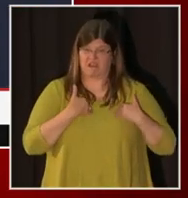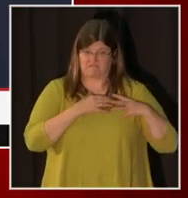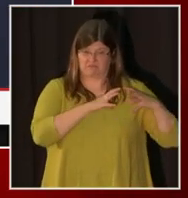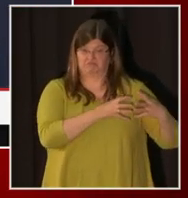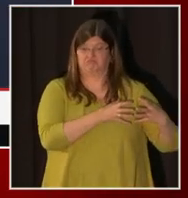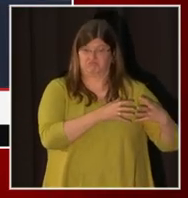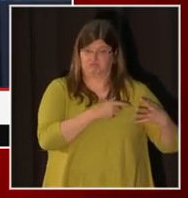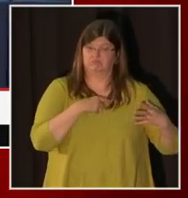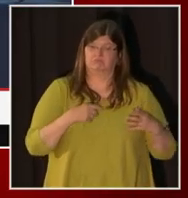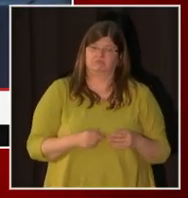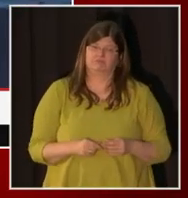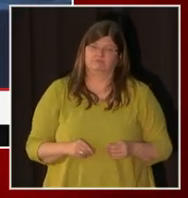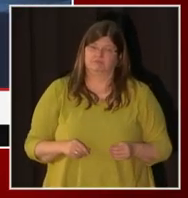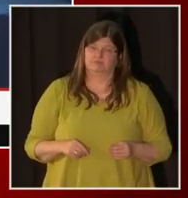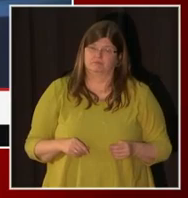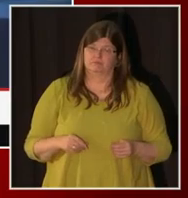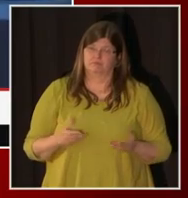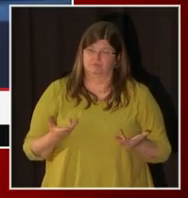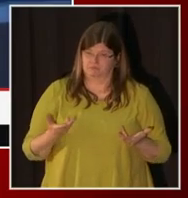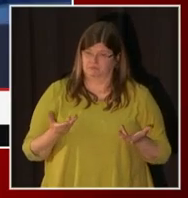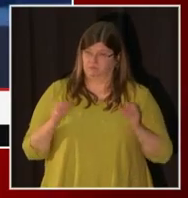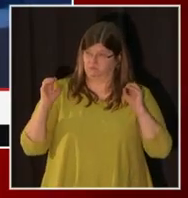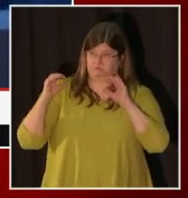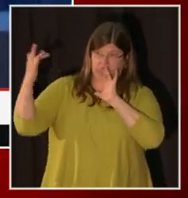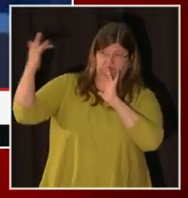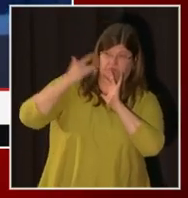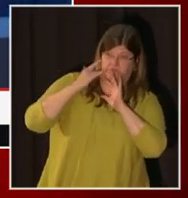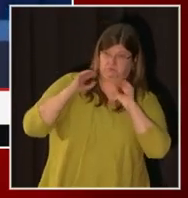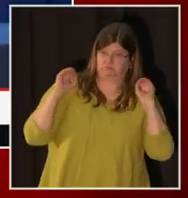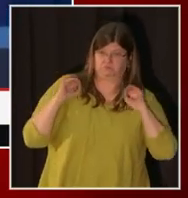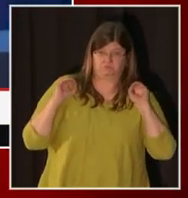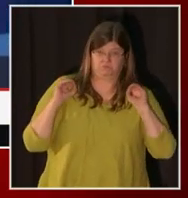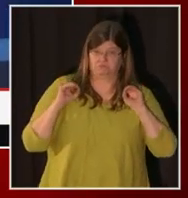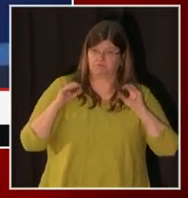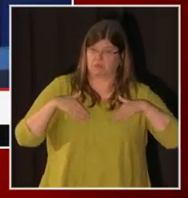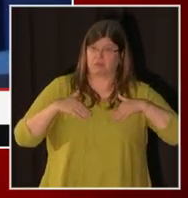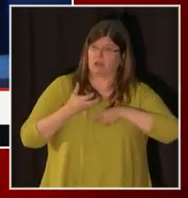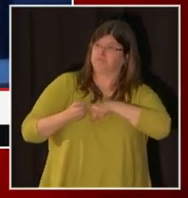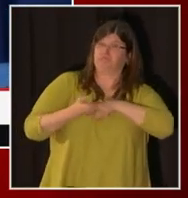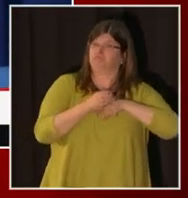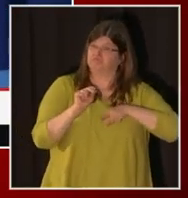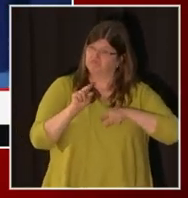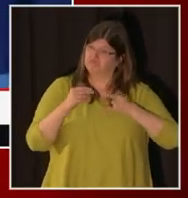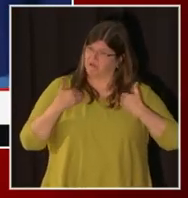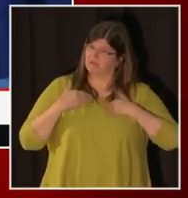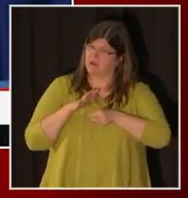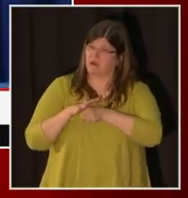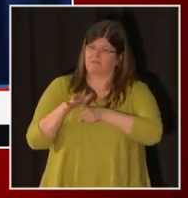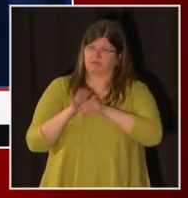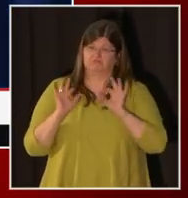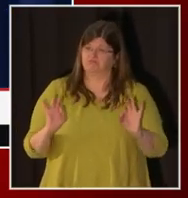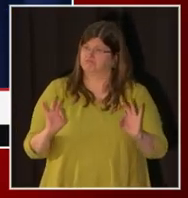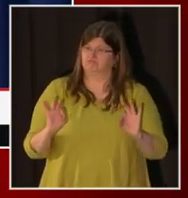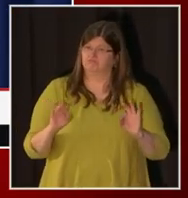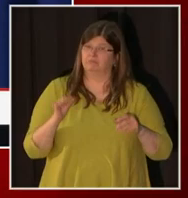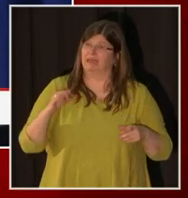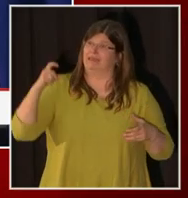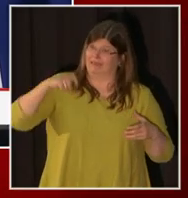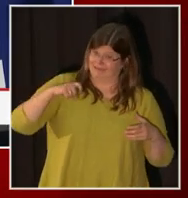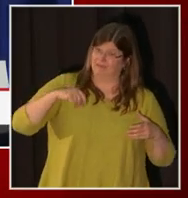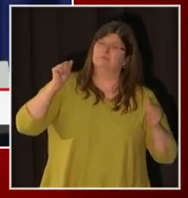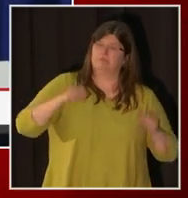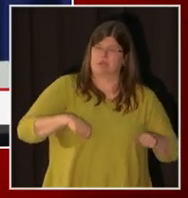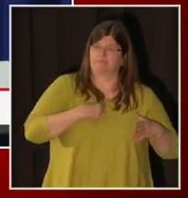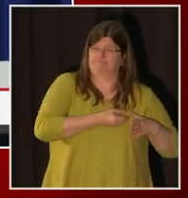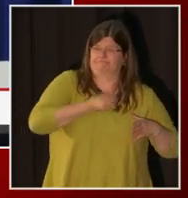has indicated to us that they are using all of their ventilators. And our current